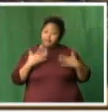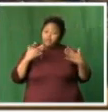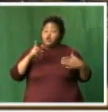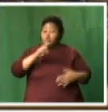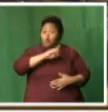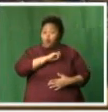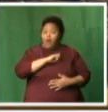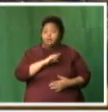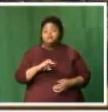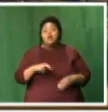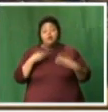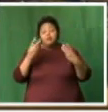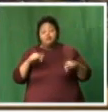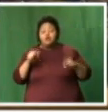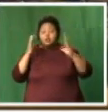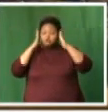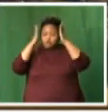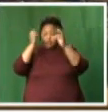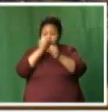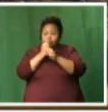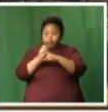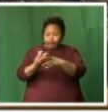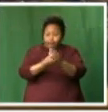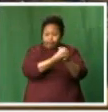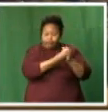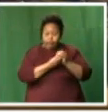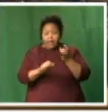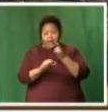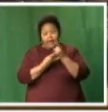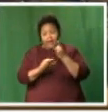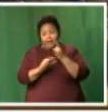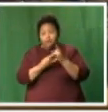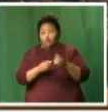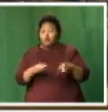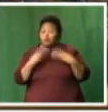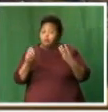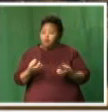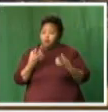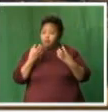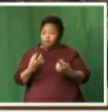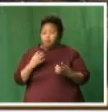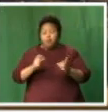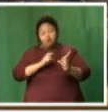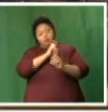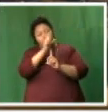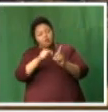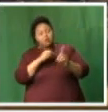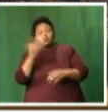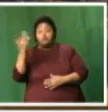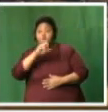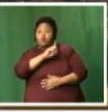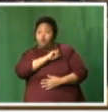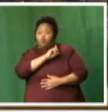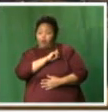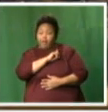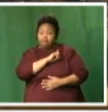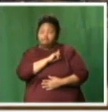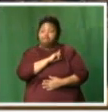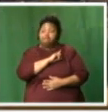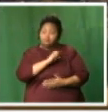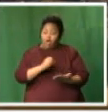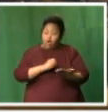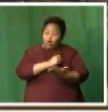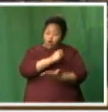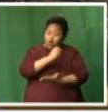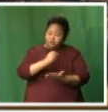ekusiteni umuntu loweswele. Gogo ukhulume lokhu ngemuva kokuthi amalunga emango wasemdumezulu ahlangane amakhele indlu kulandzela